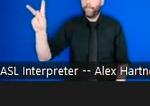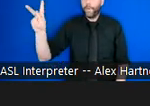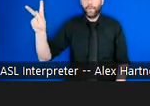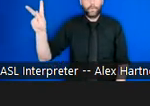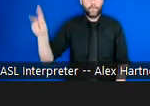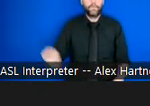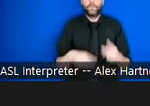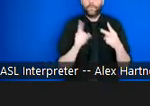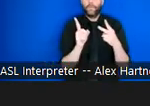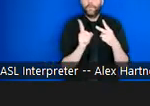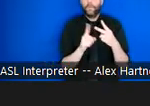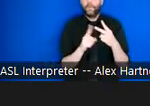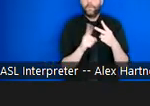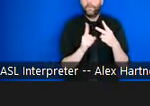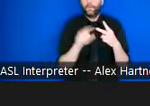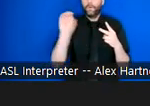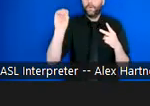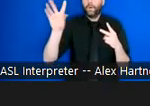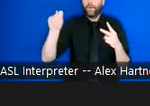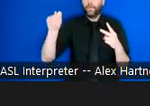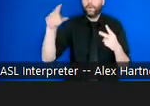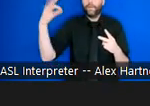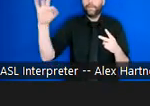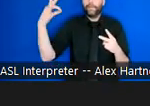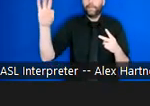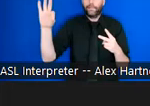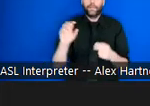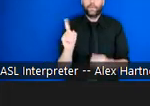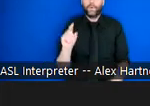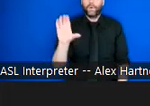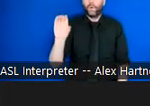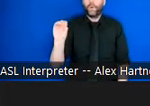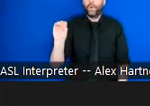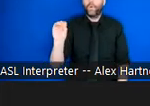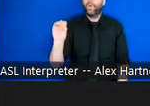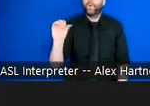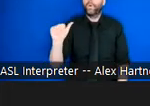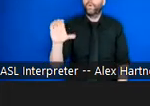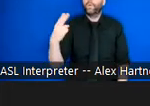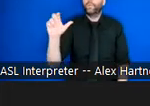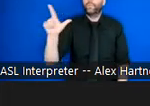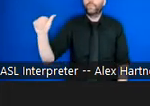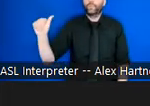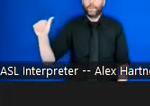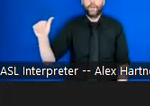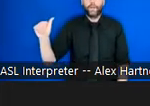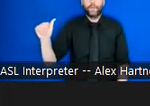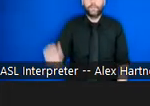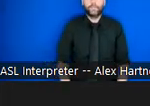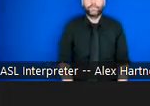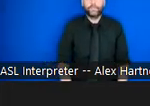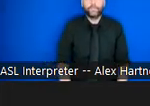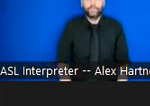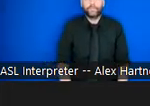there. And then there will be another walk on October 19th in Coachella Valley at the Palm Desert Civic Center. So there are the